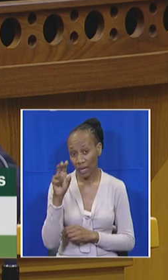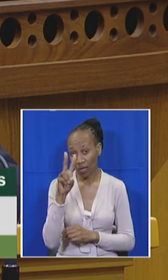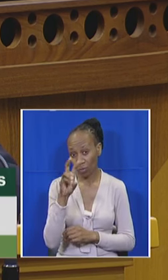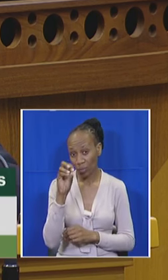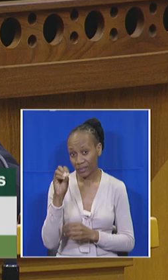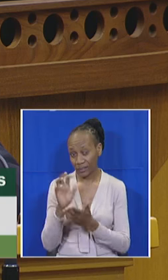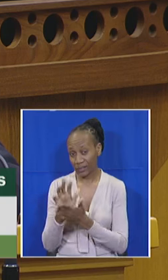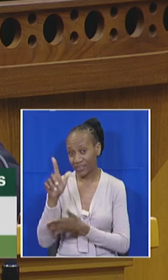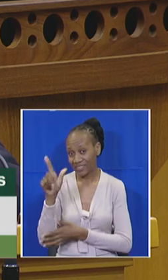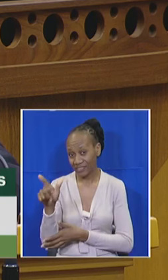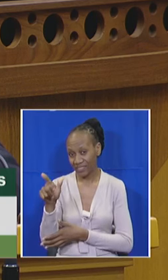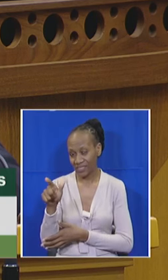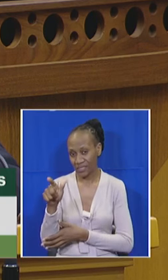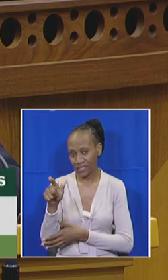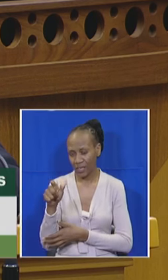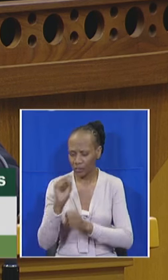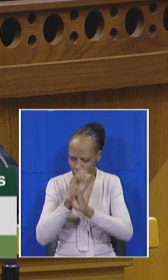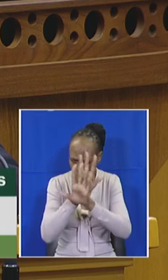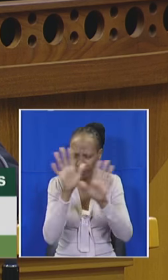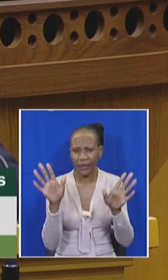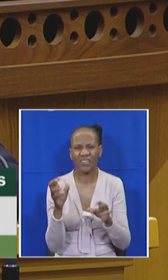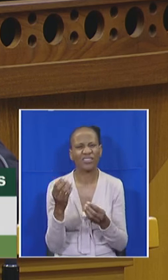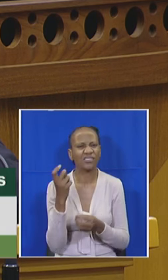2017 is clear and simple.